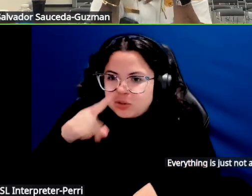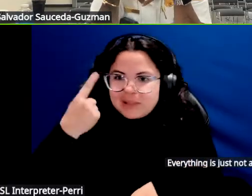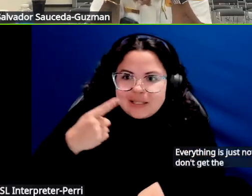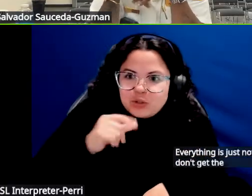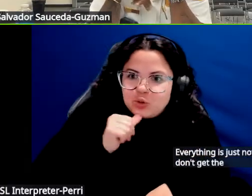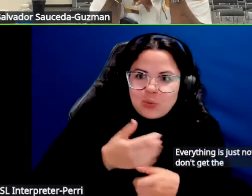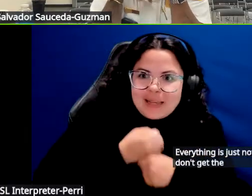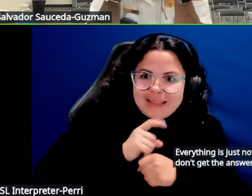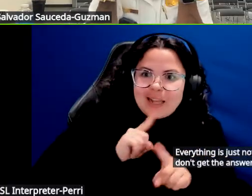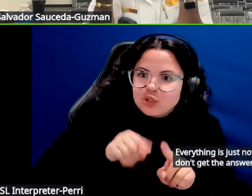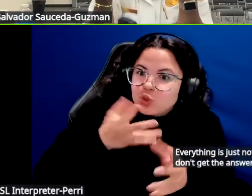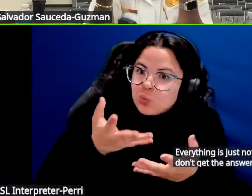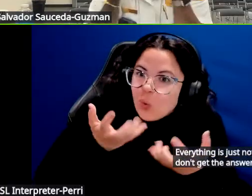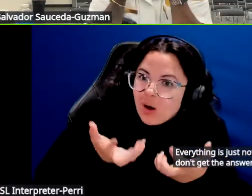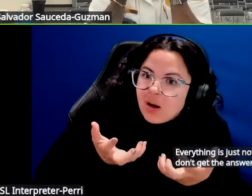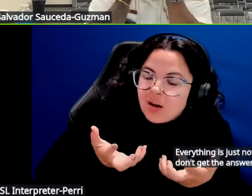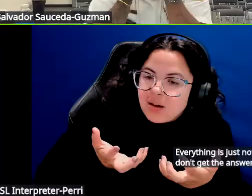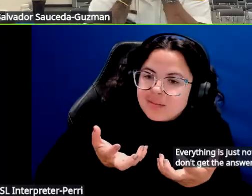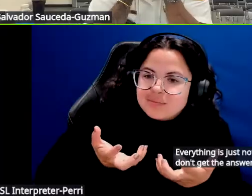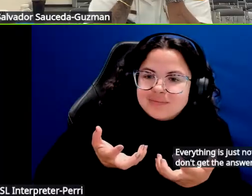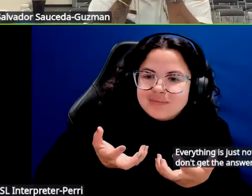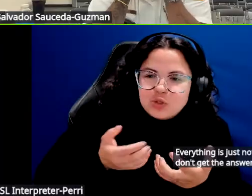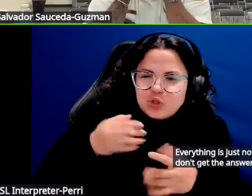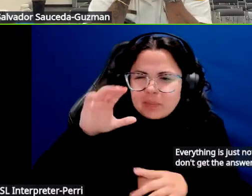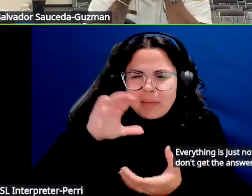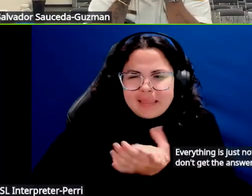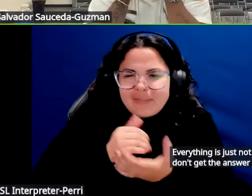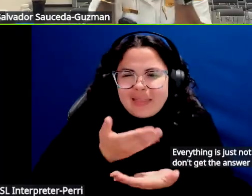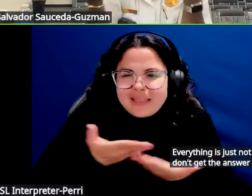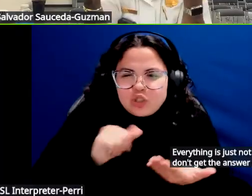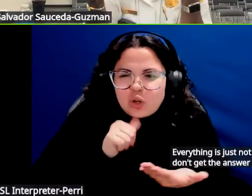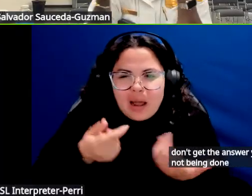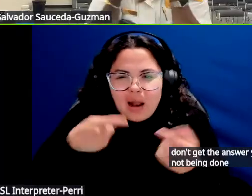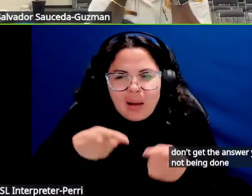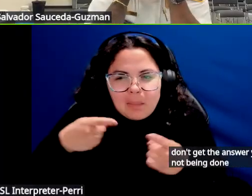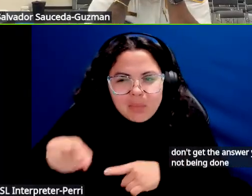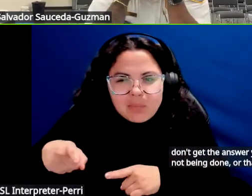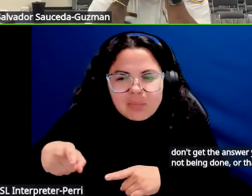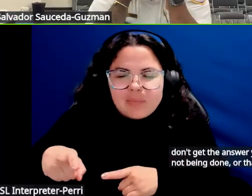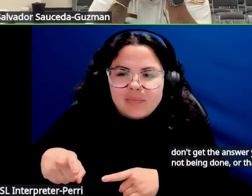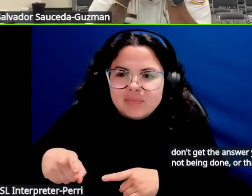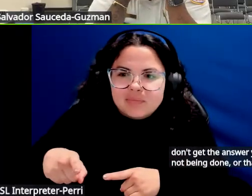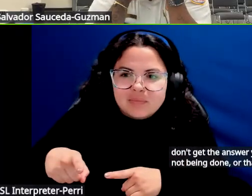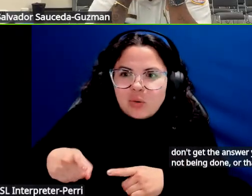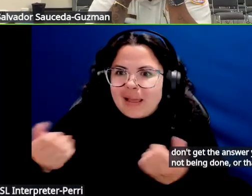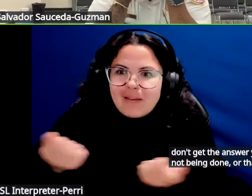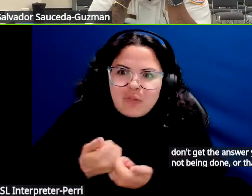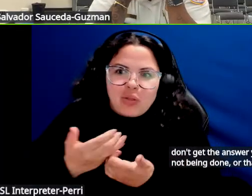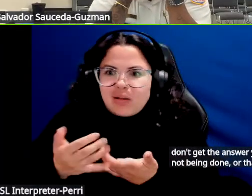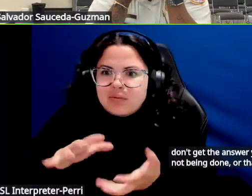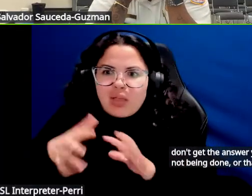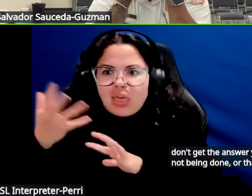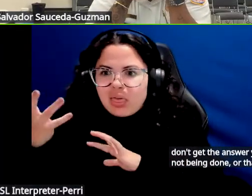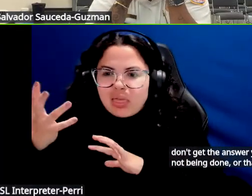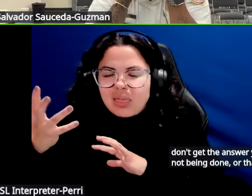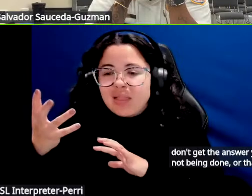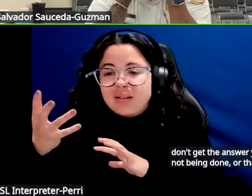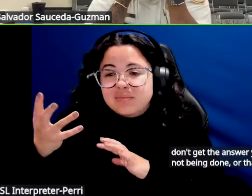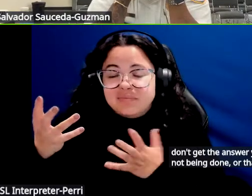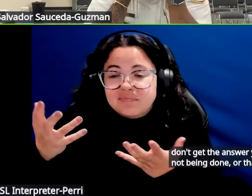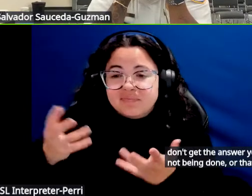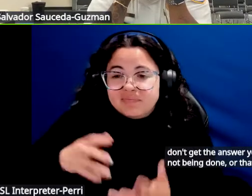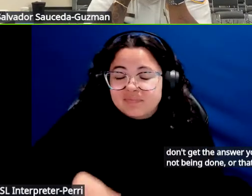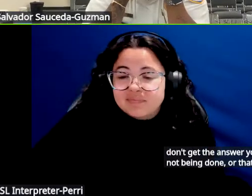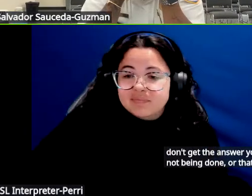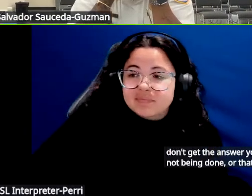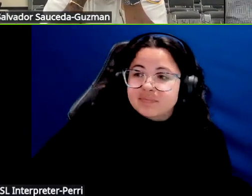you particularly want, you just believe that things are not being done or that everything is growing pains. I don't think that's the truth.